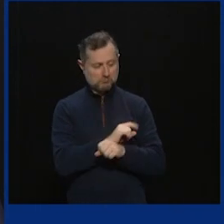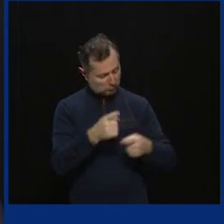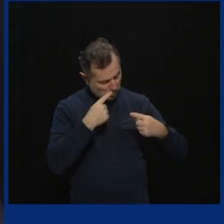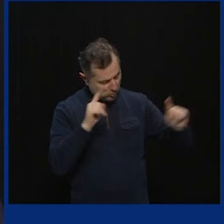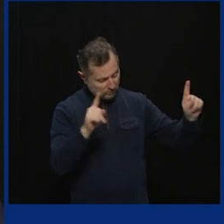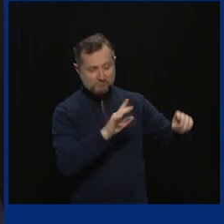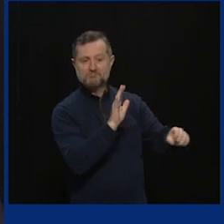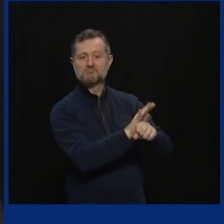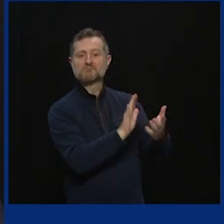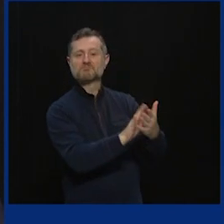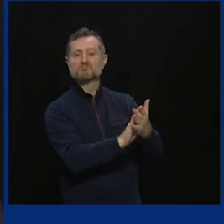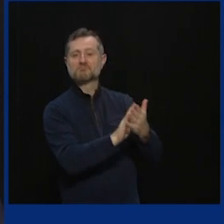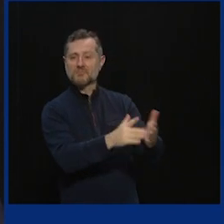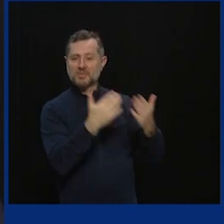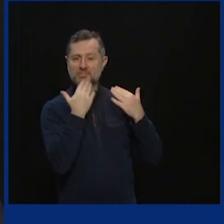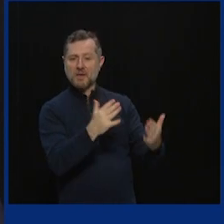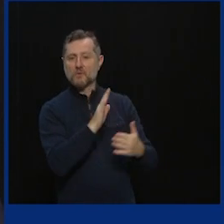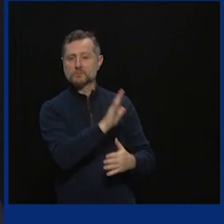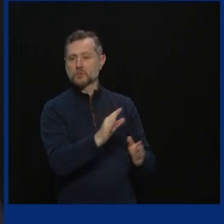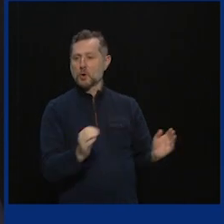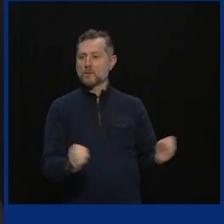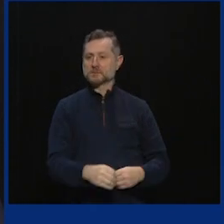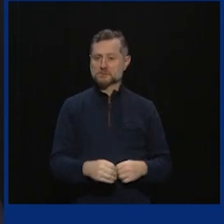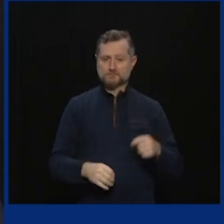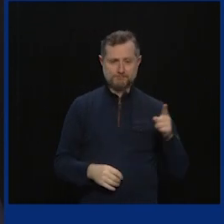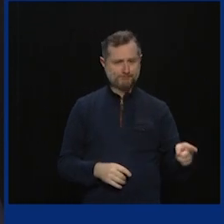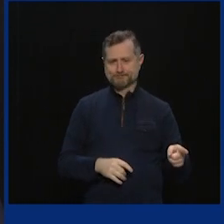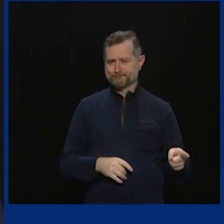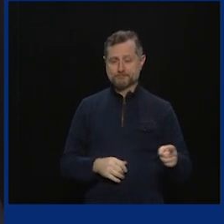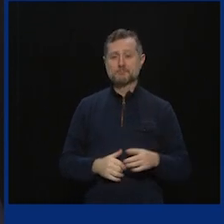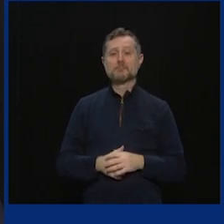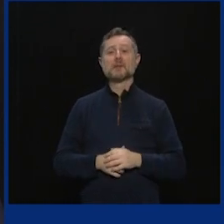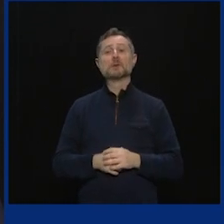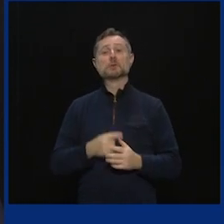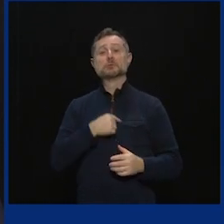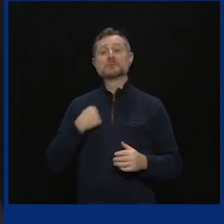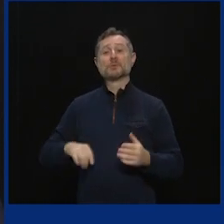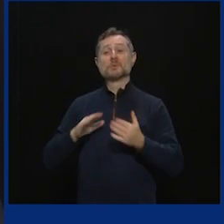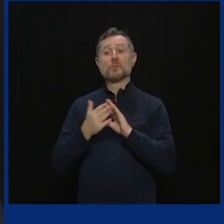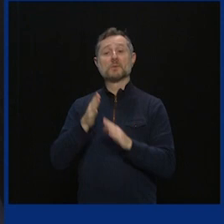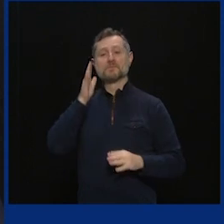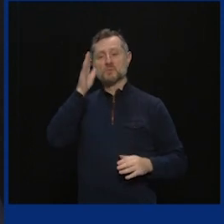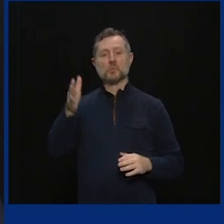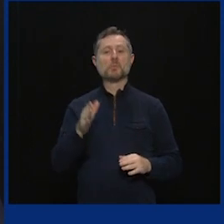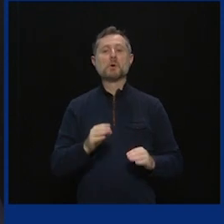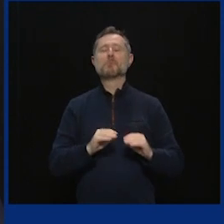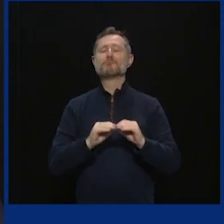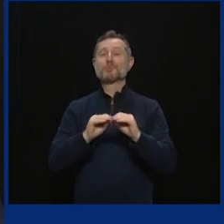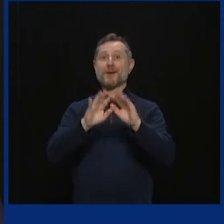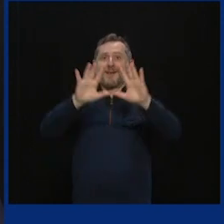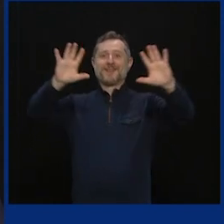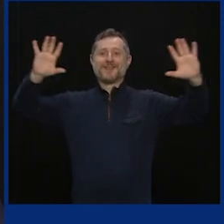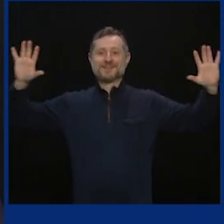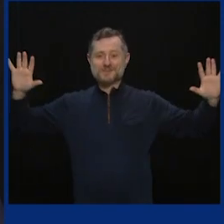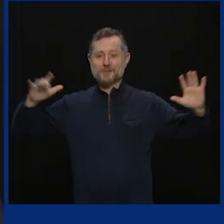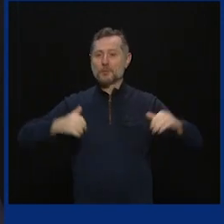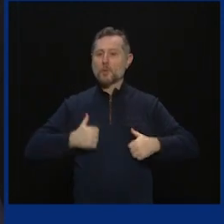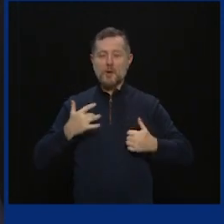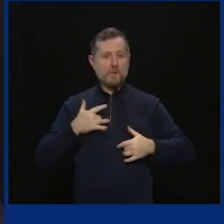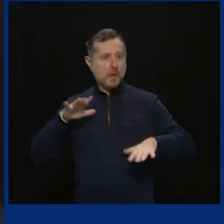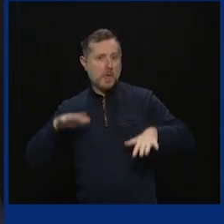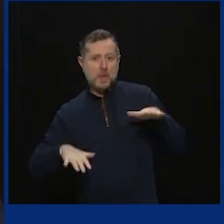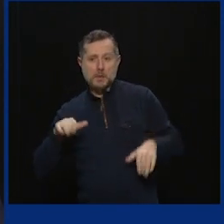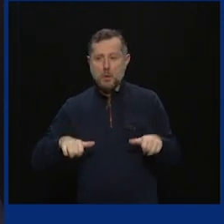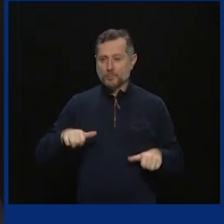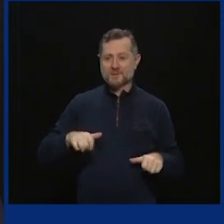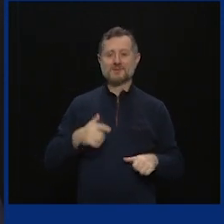your office, too. The future of Chinatown is bright, and I have no doubt that we're going to come back stronger